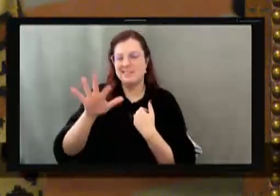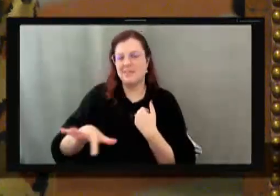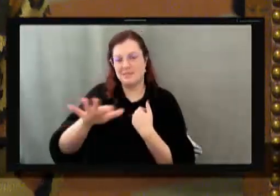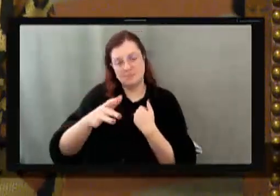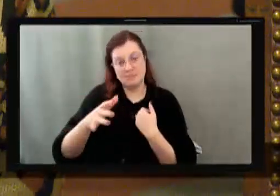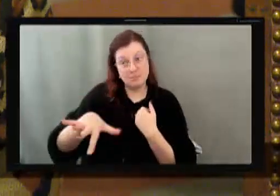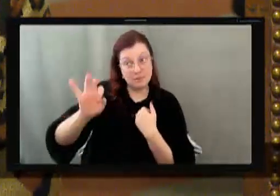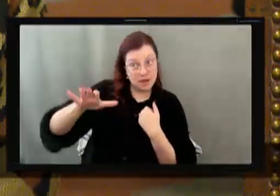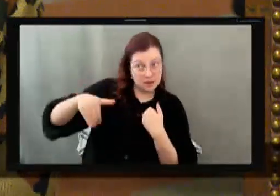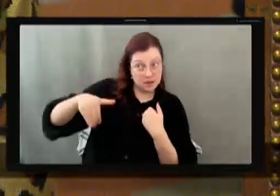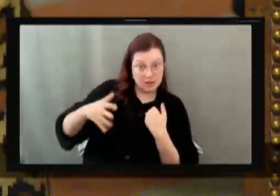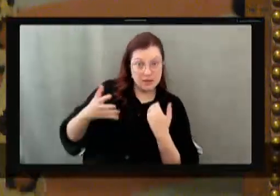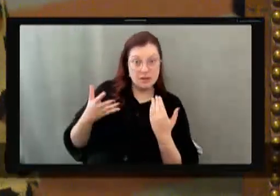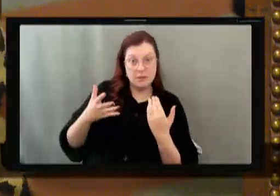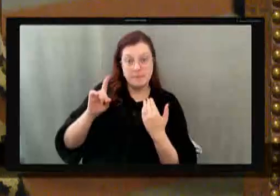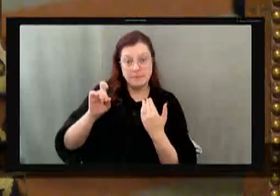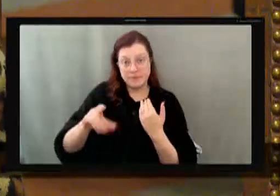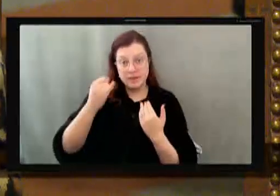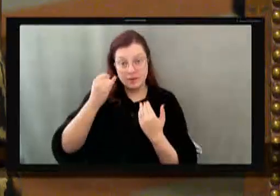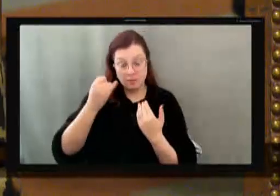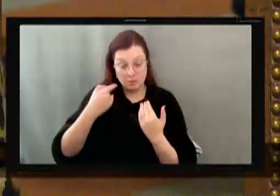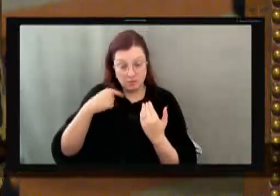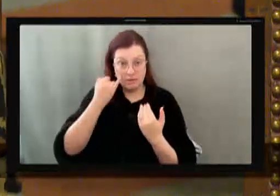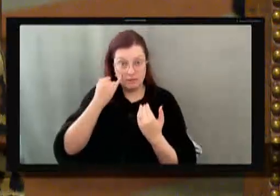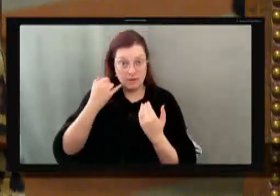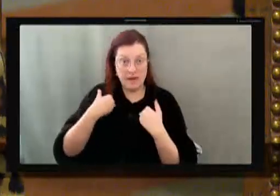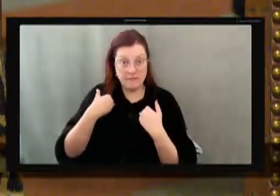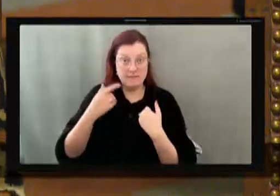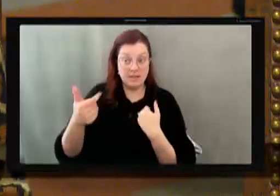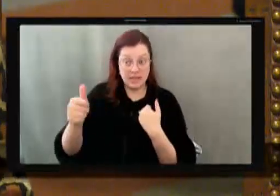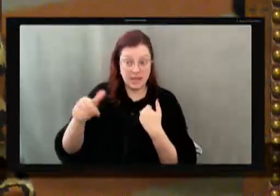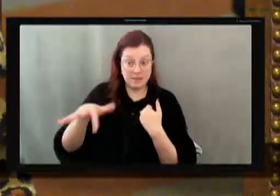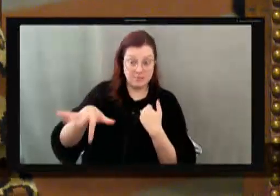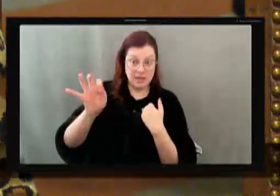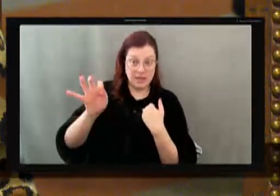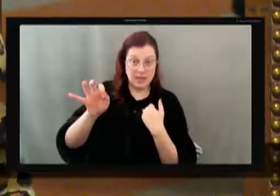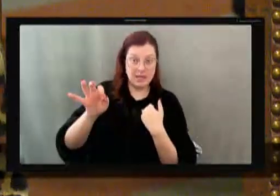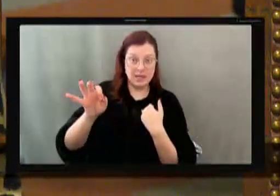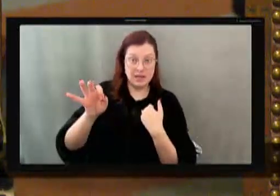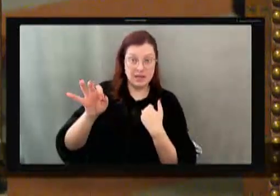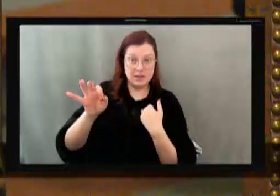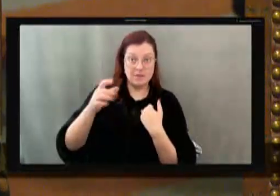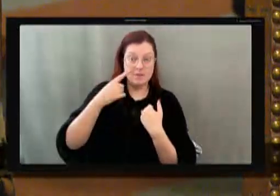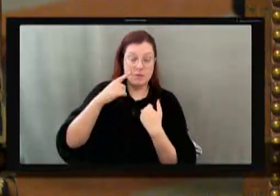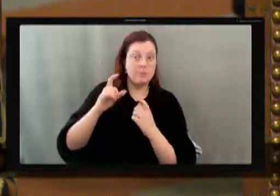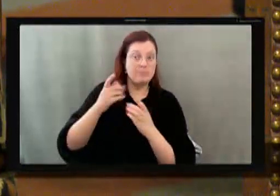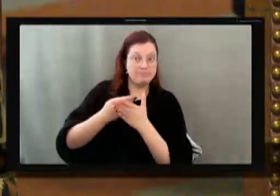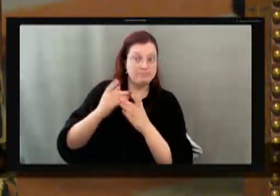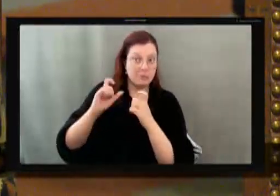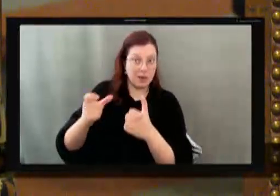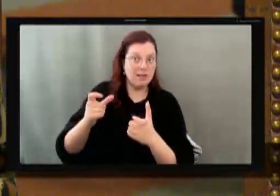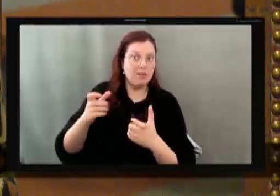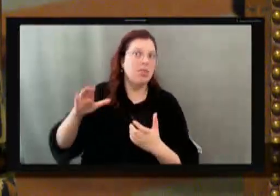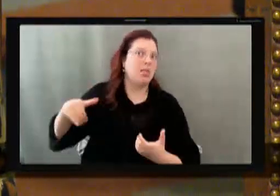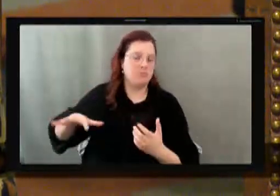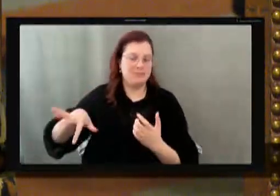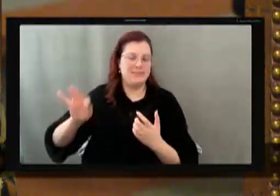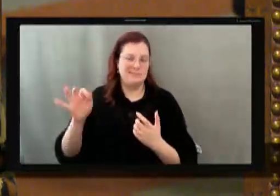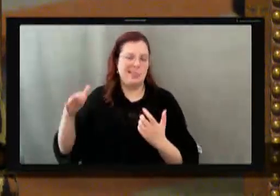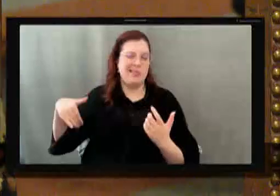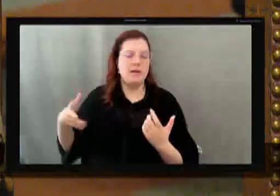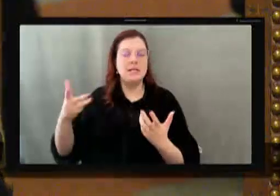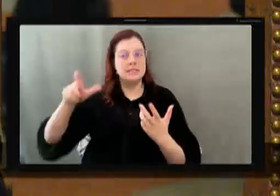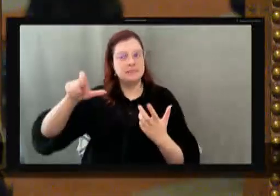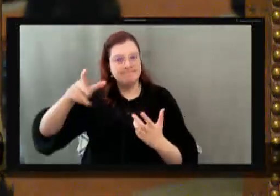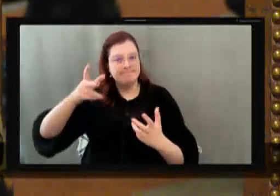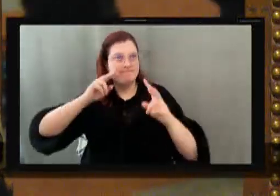is, do we have the 10 corridors that this grant will focus on selected yet? The answer is no, we don't. Because we know that we need to look at the data in terms